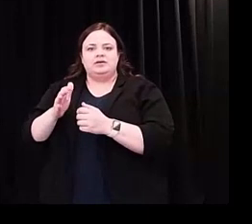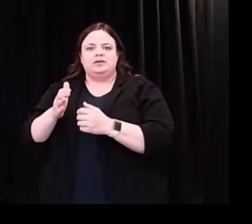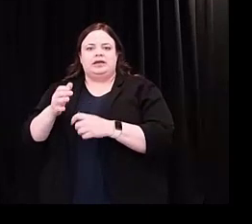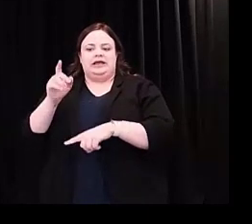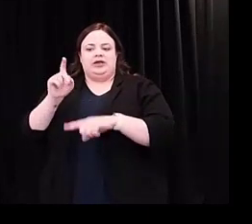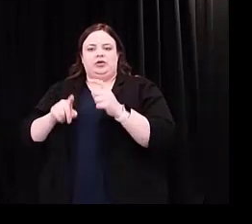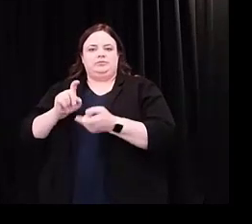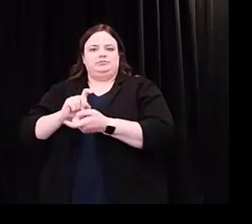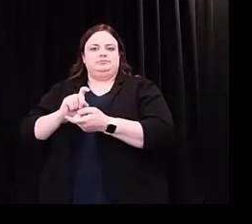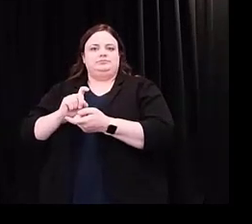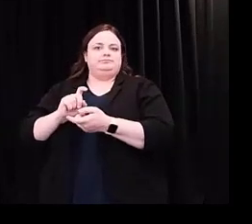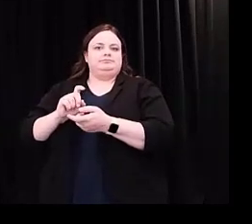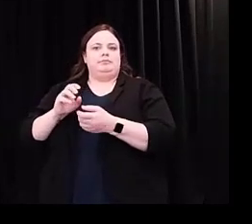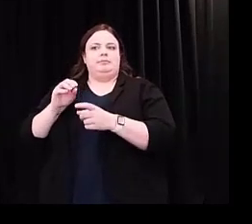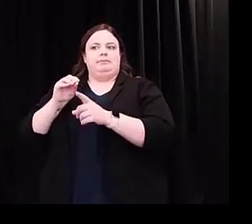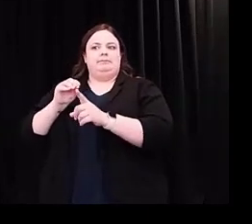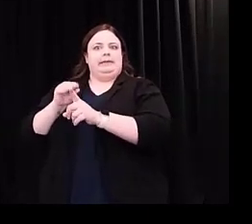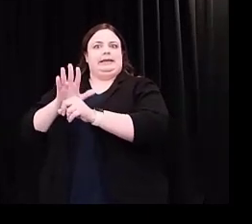the slides